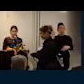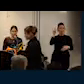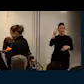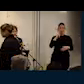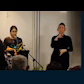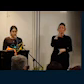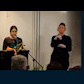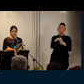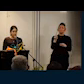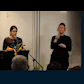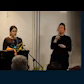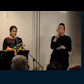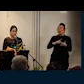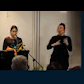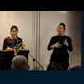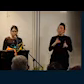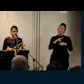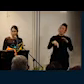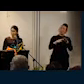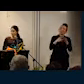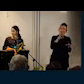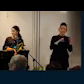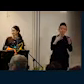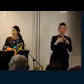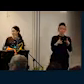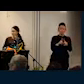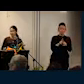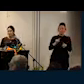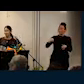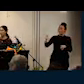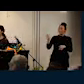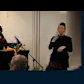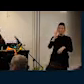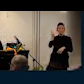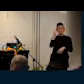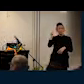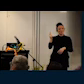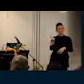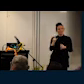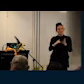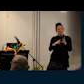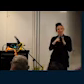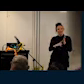I'll now hand over to our first speaker, Dr. Stela Petkova. Thank you.